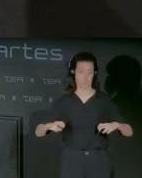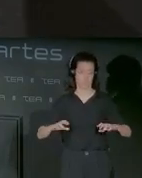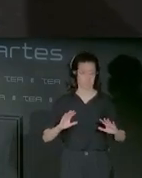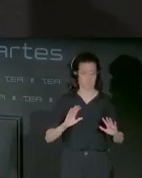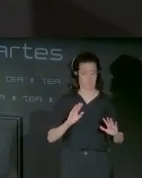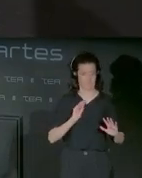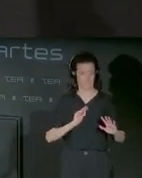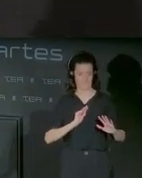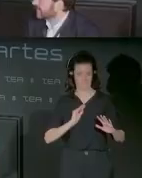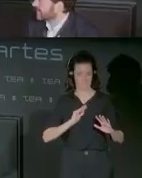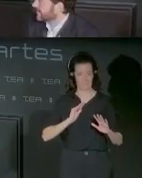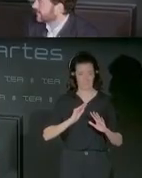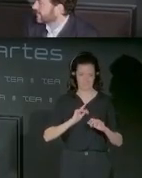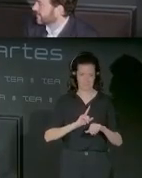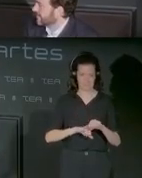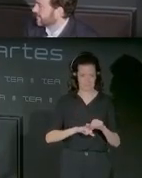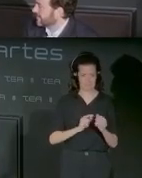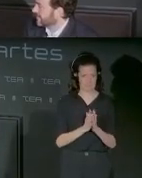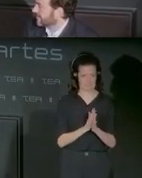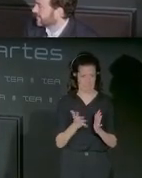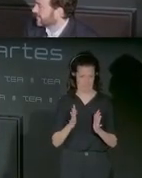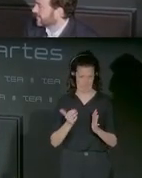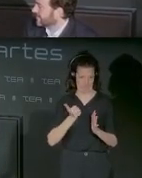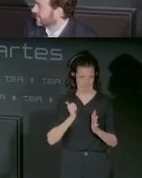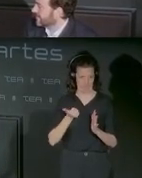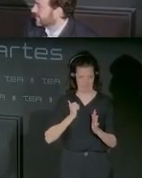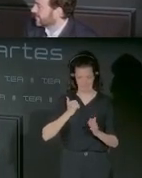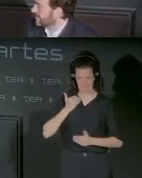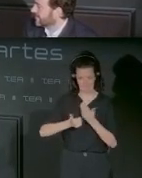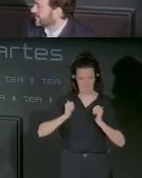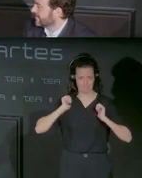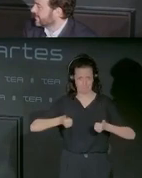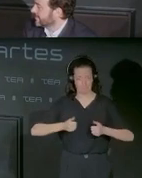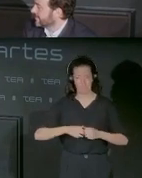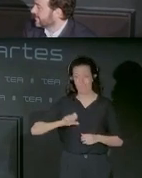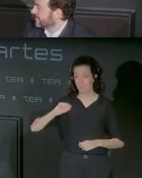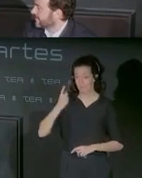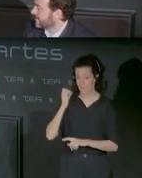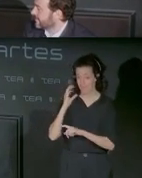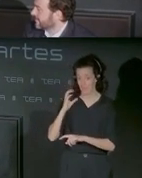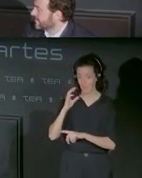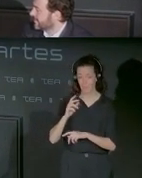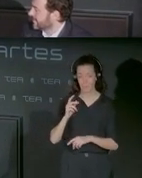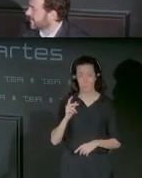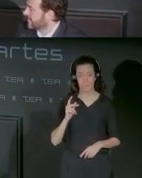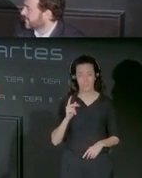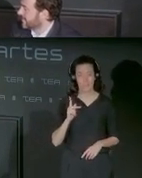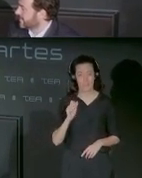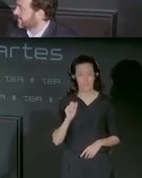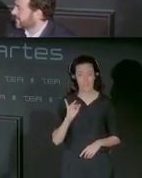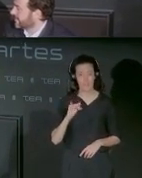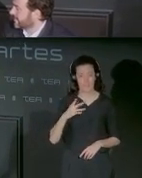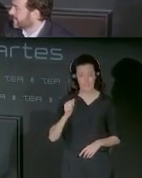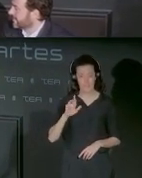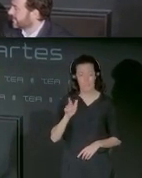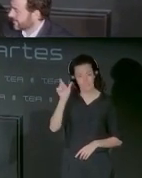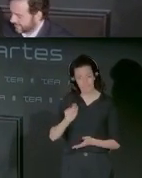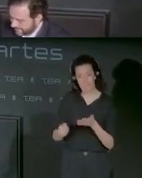I? Thank you. Almost Croatian. You are the Secretary of State to the